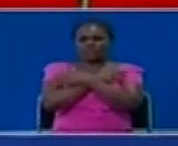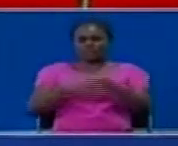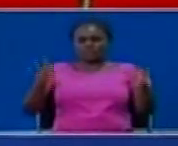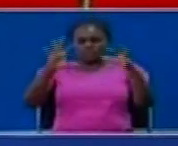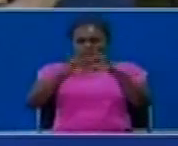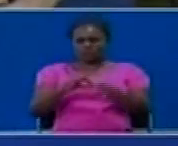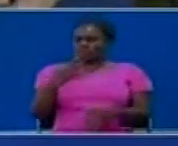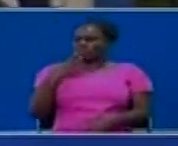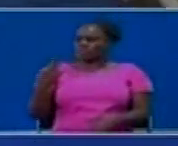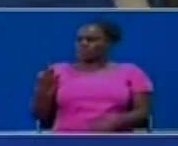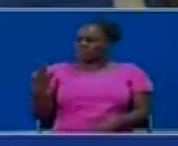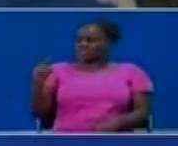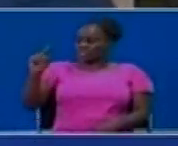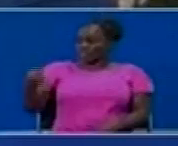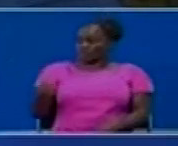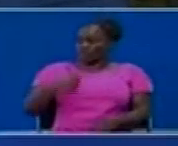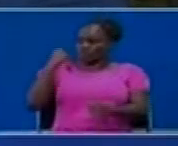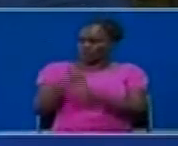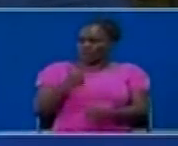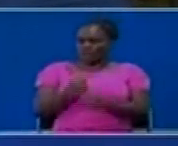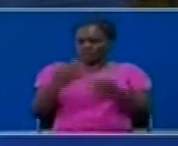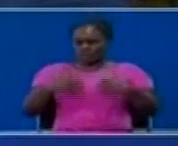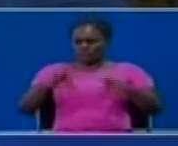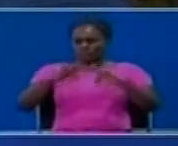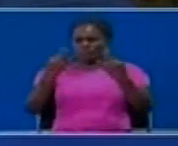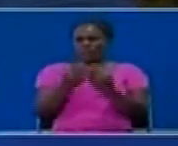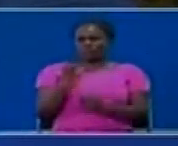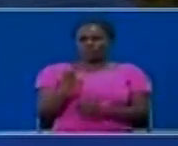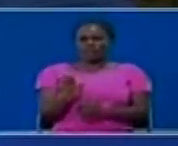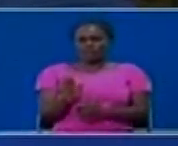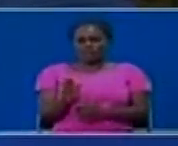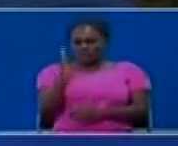some 3,500 workers and their families to